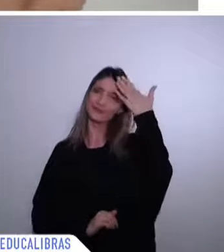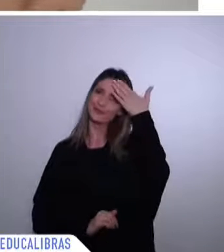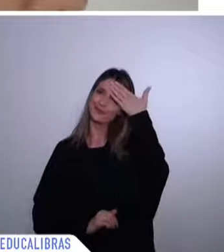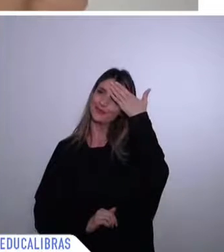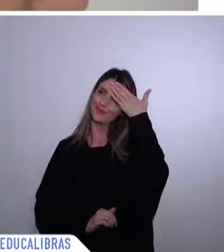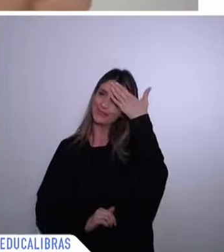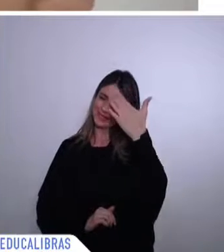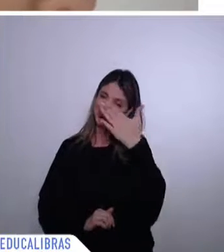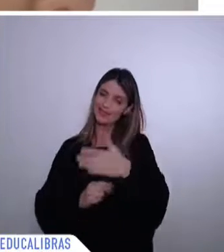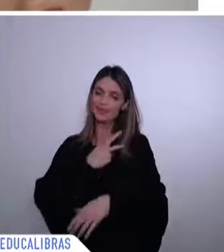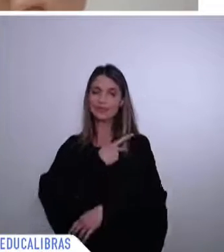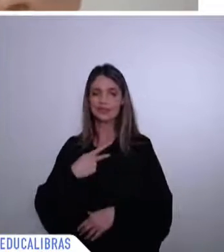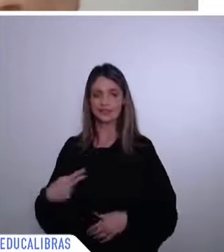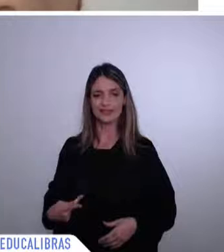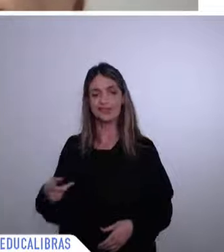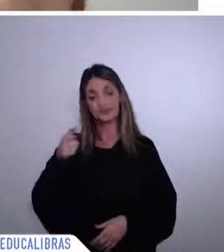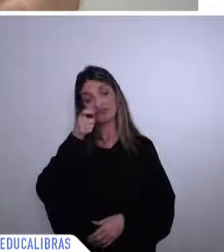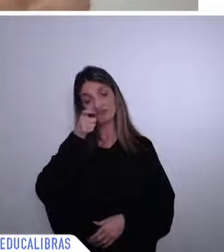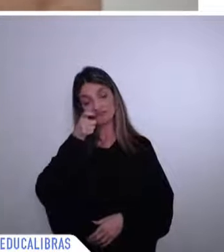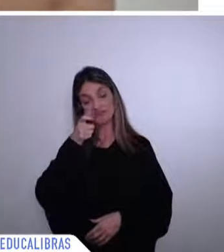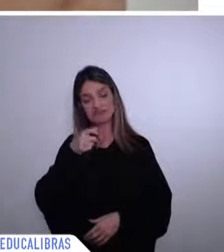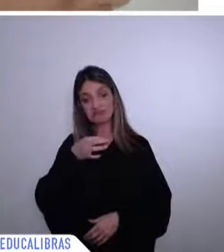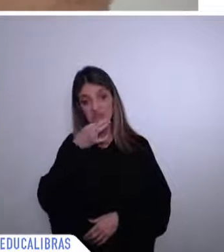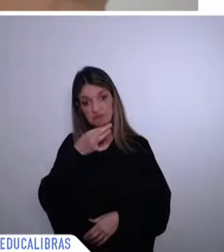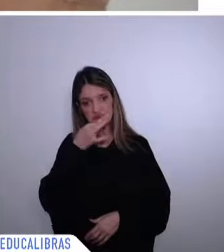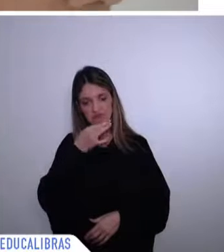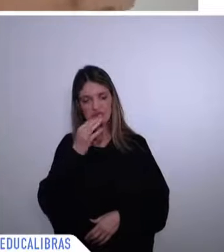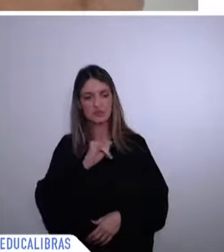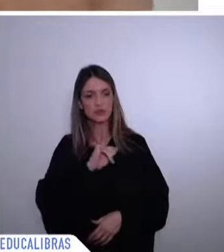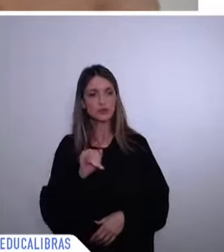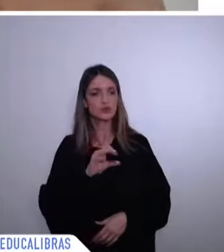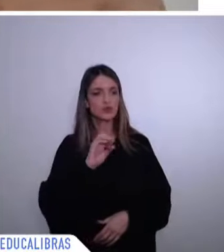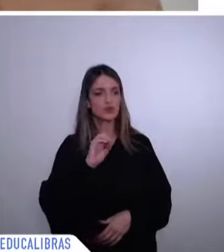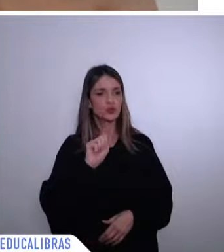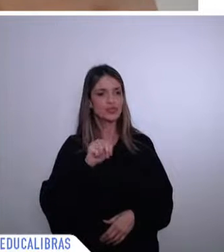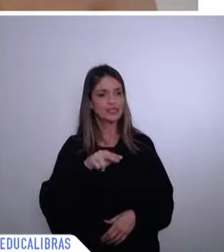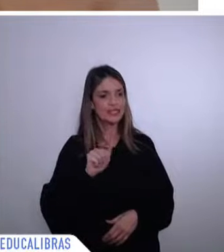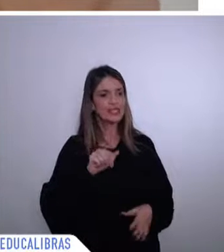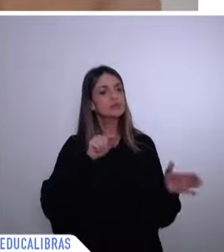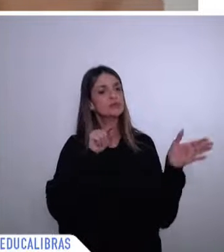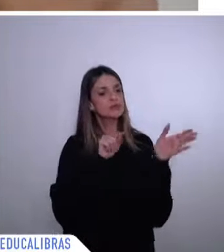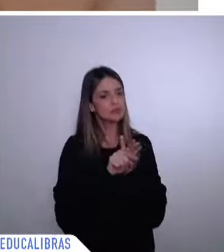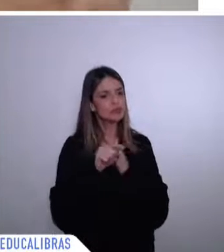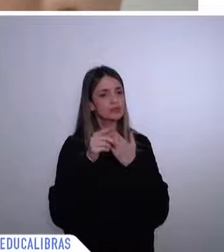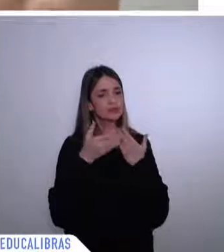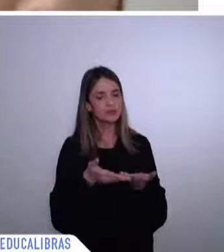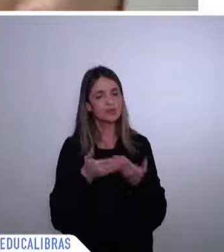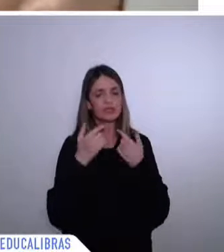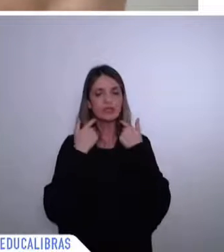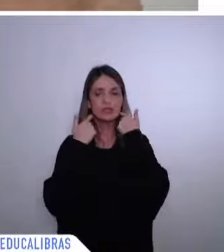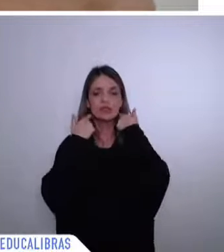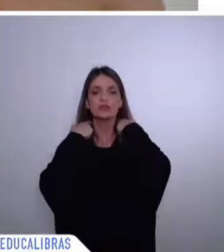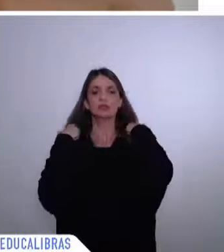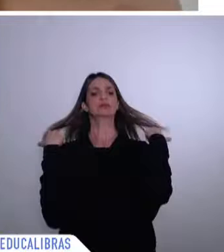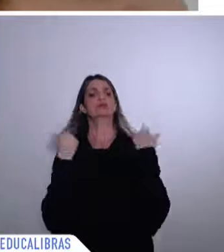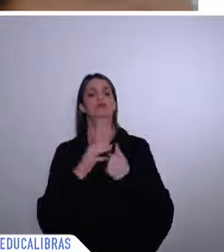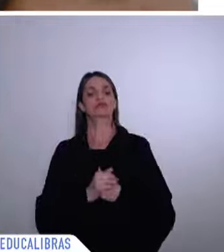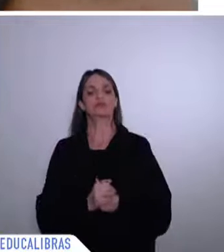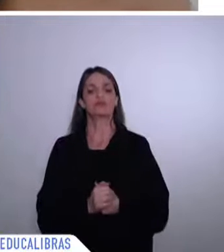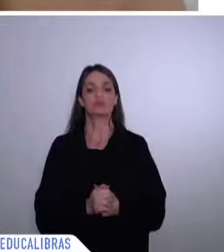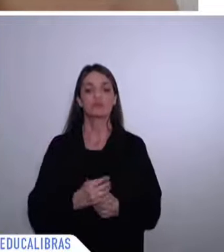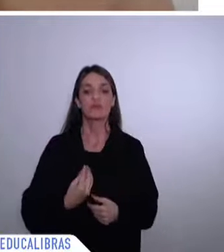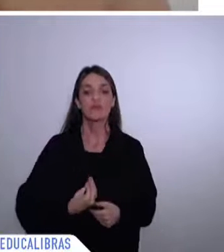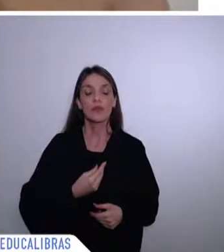Thank you very much, President Lupi. Your perspective is very interesting. Now a question to